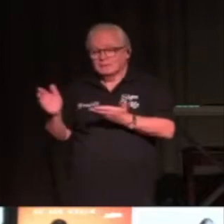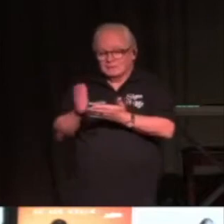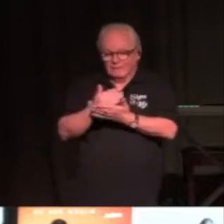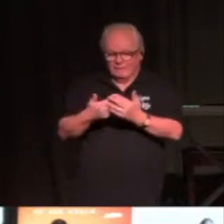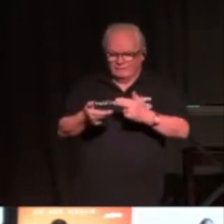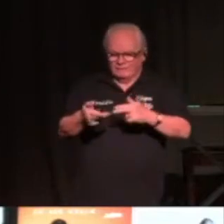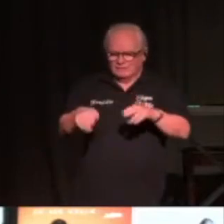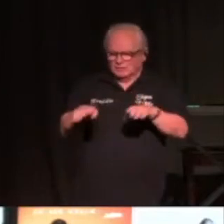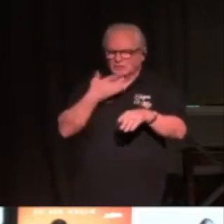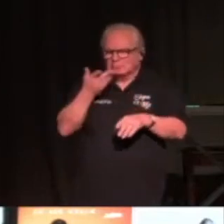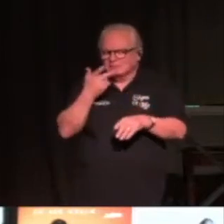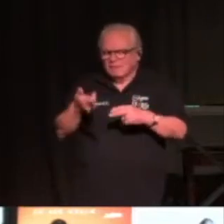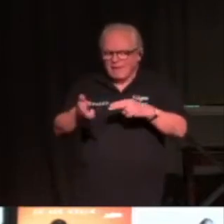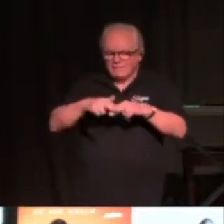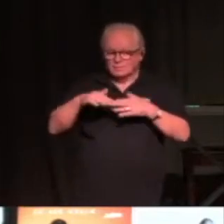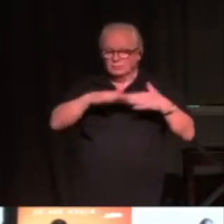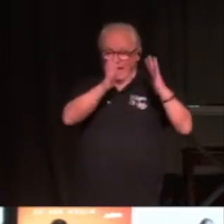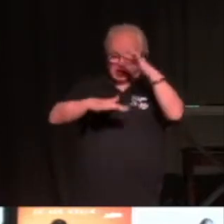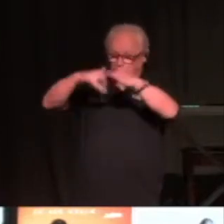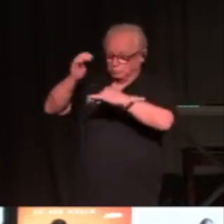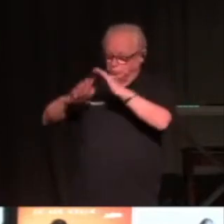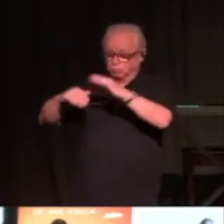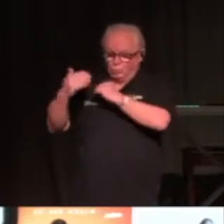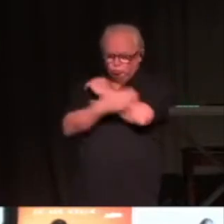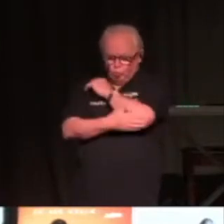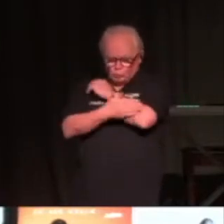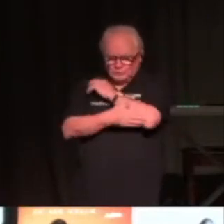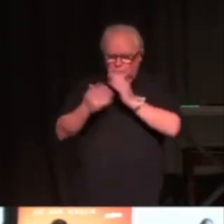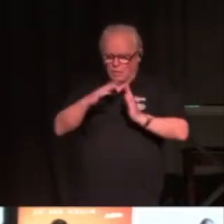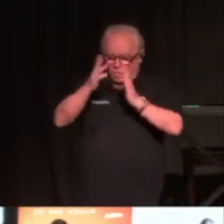And if we can just get to hear him,